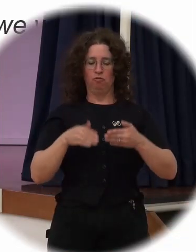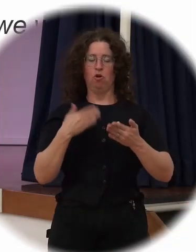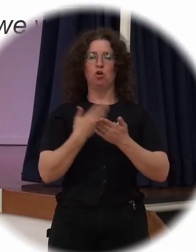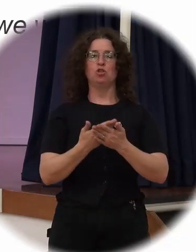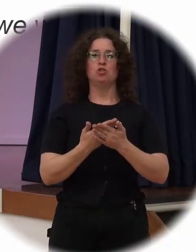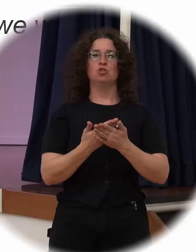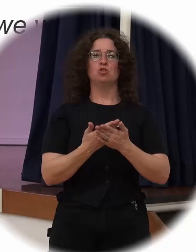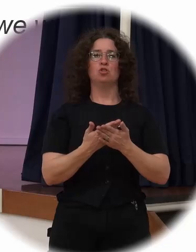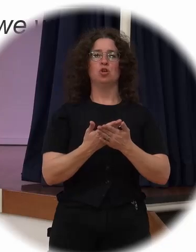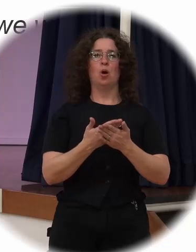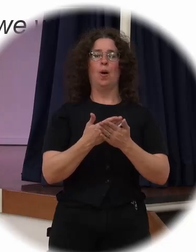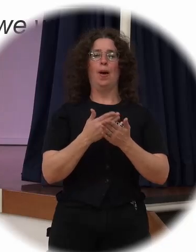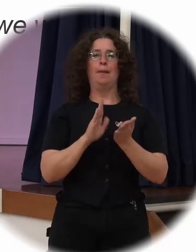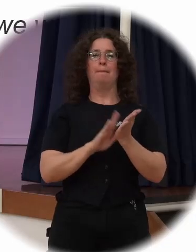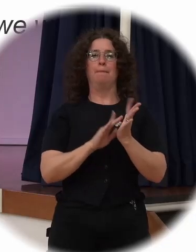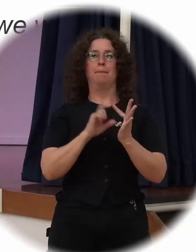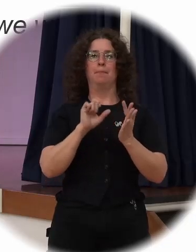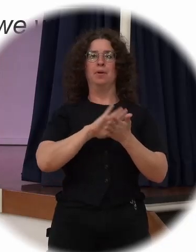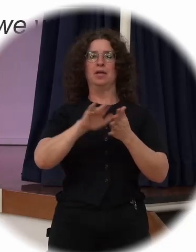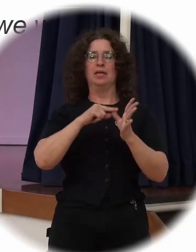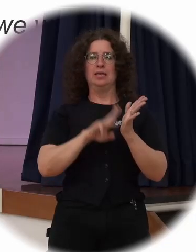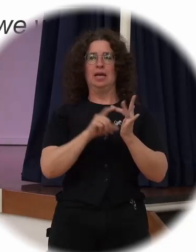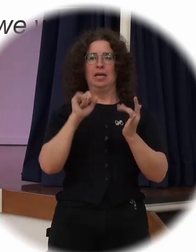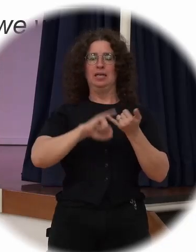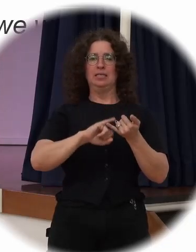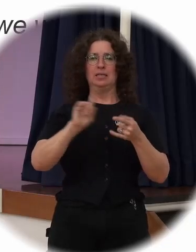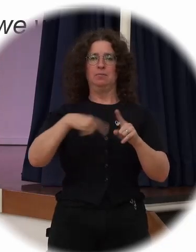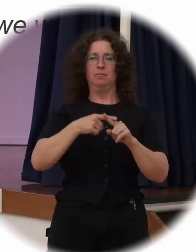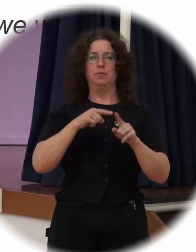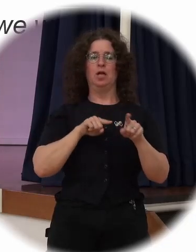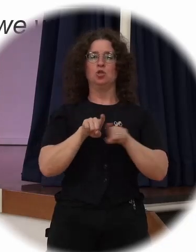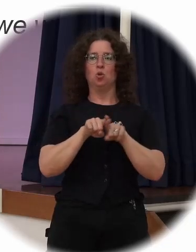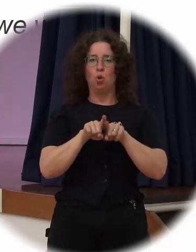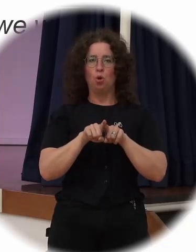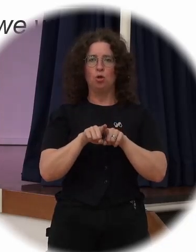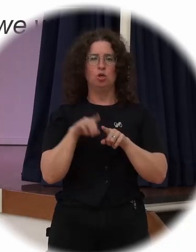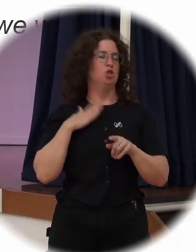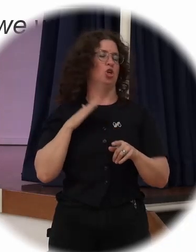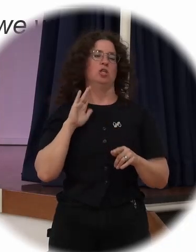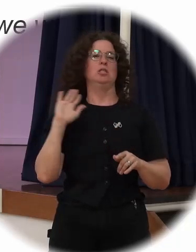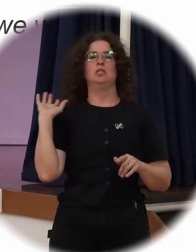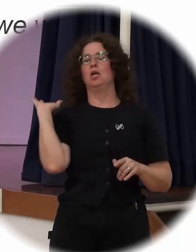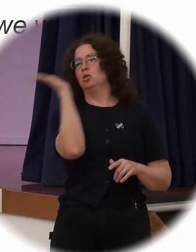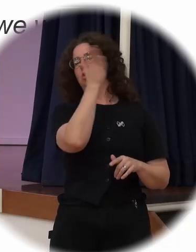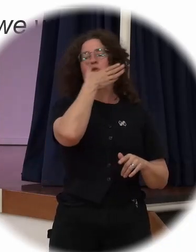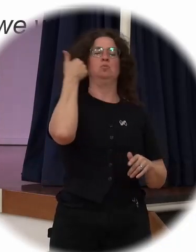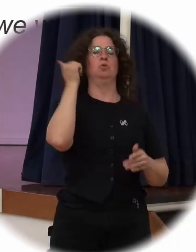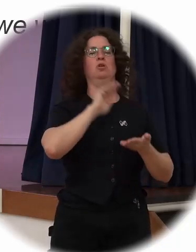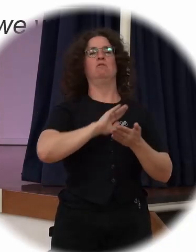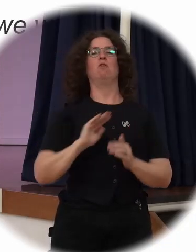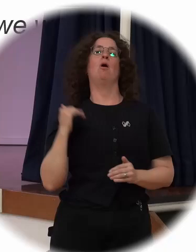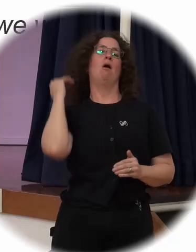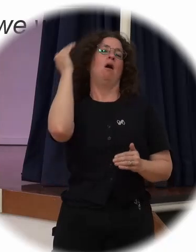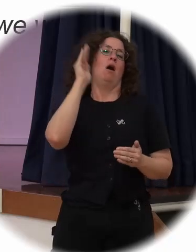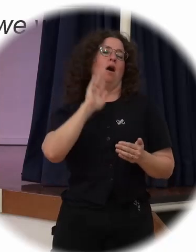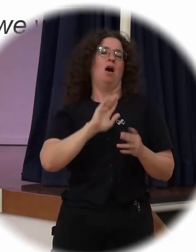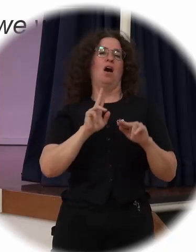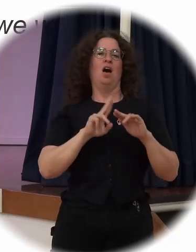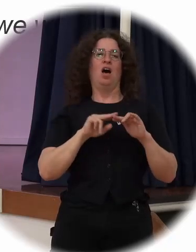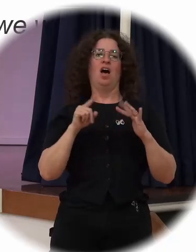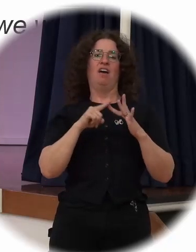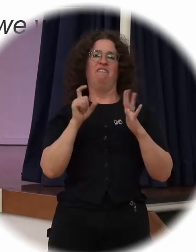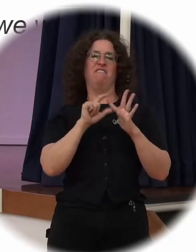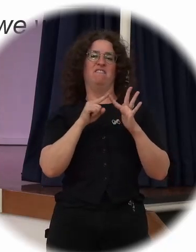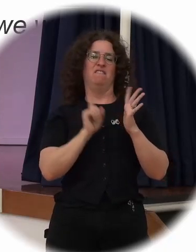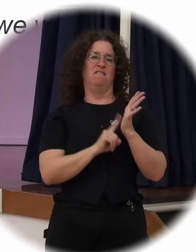game mechanics, and if we can focus on the learning, we don't really need to worry about making a high fidelity game at this point in time. We can test these games